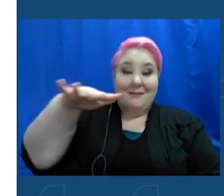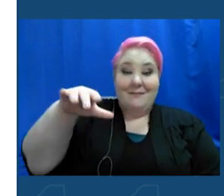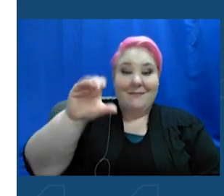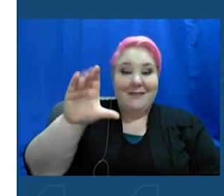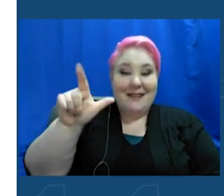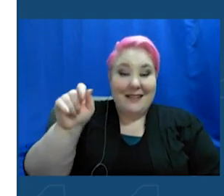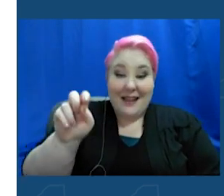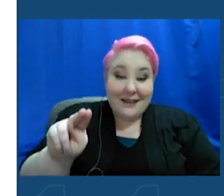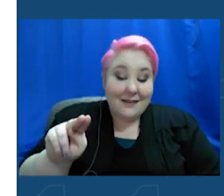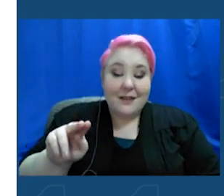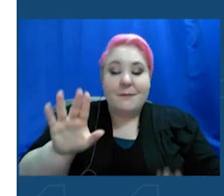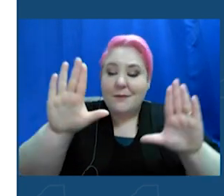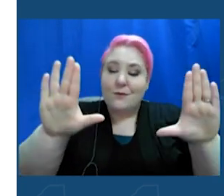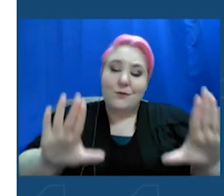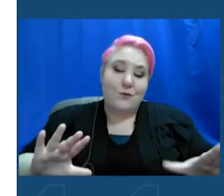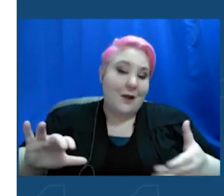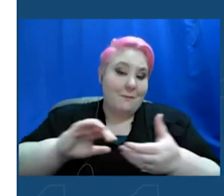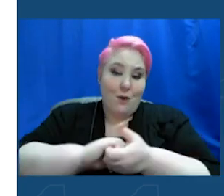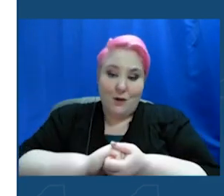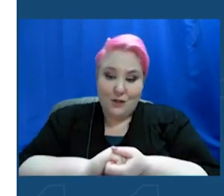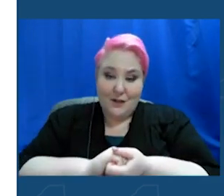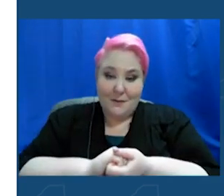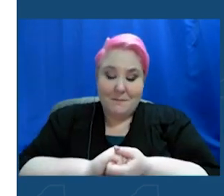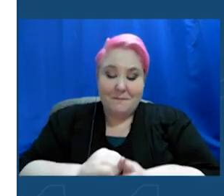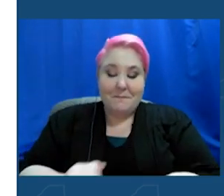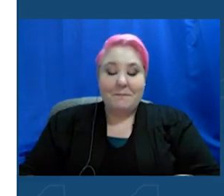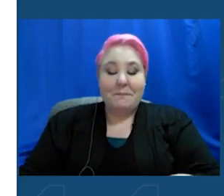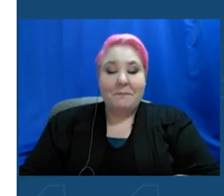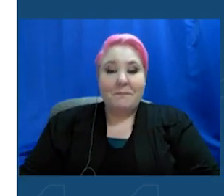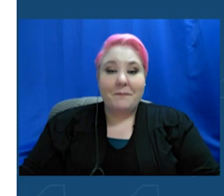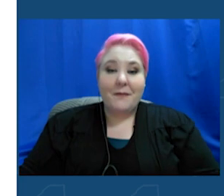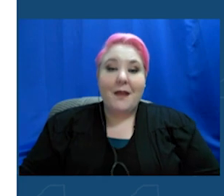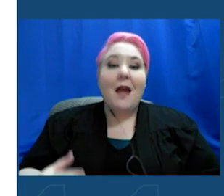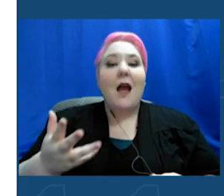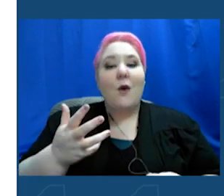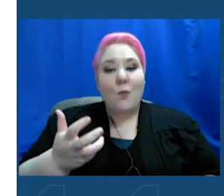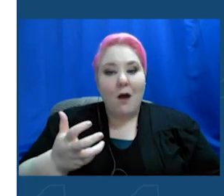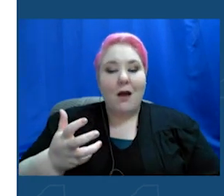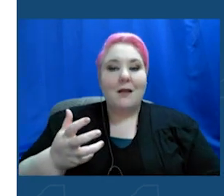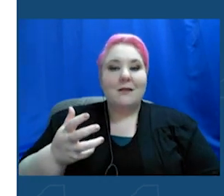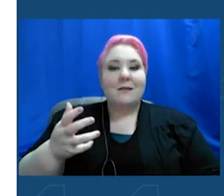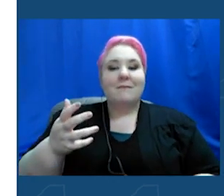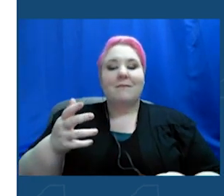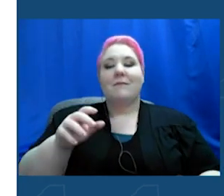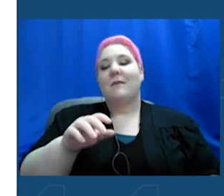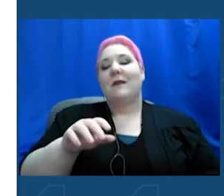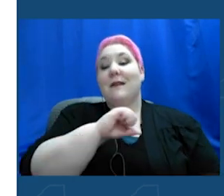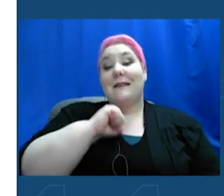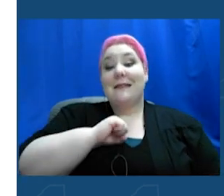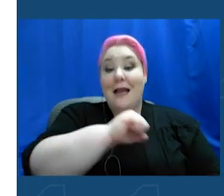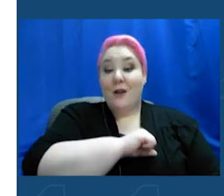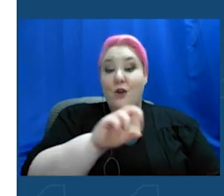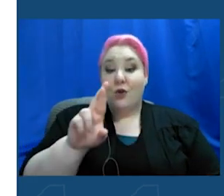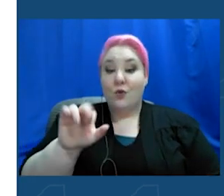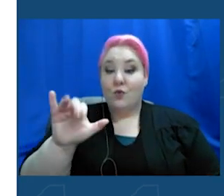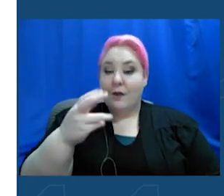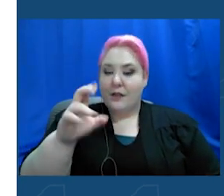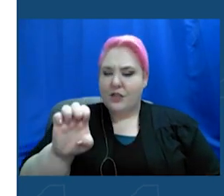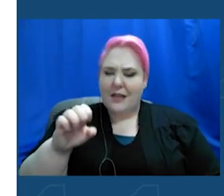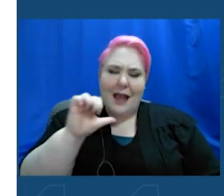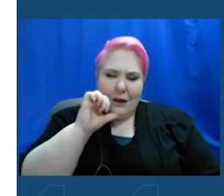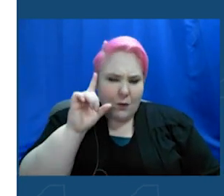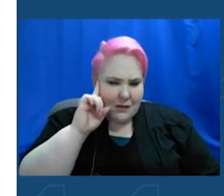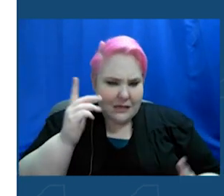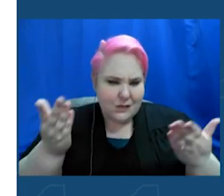great partnership. And I want to reach out to Senator Ritchie. I don't believe she's here today,